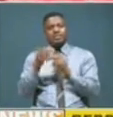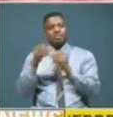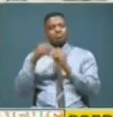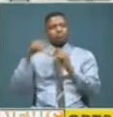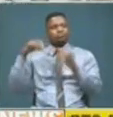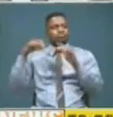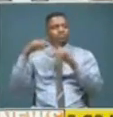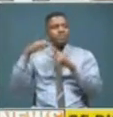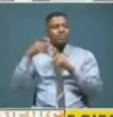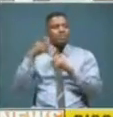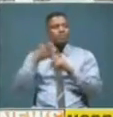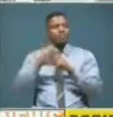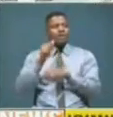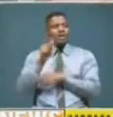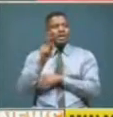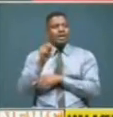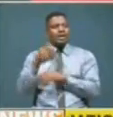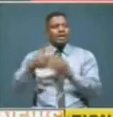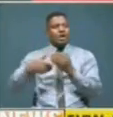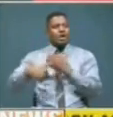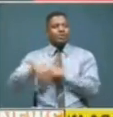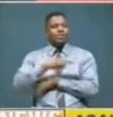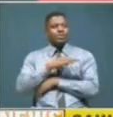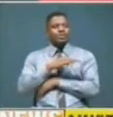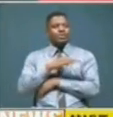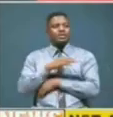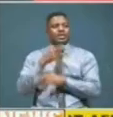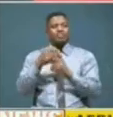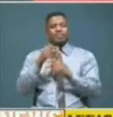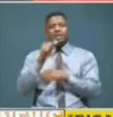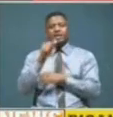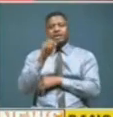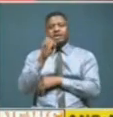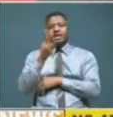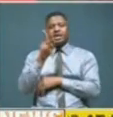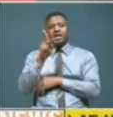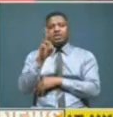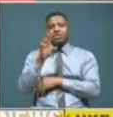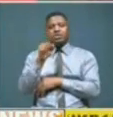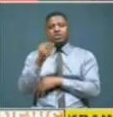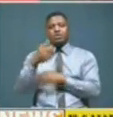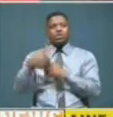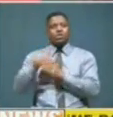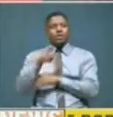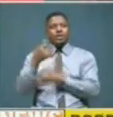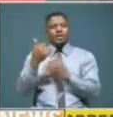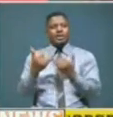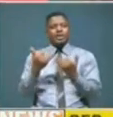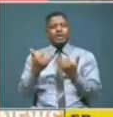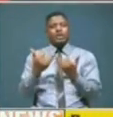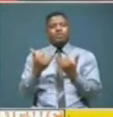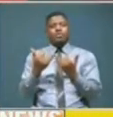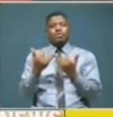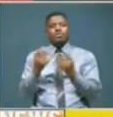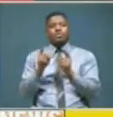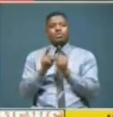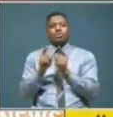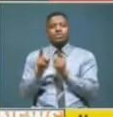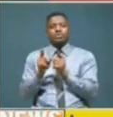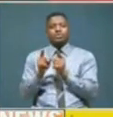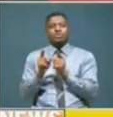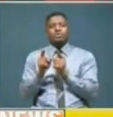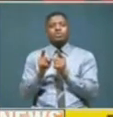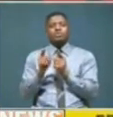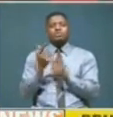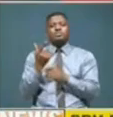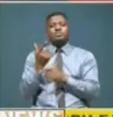from the Akan cloth, right, which is called the Adinkra cloth. Now, the Adinkra cloth is normally used for funerals, to bid farewell